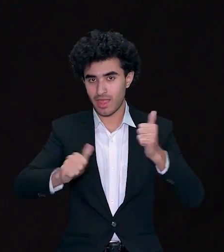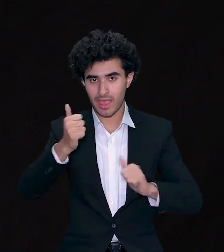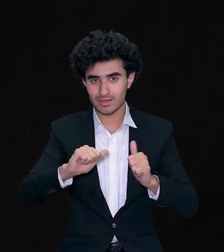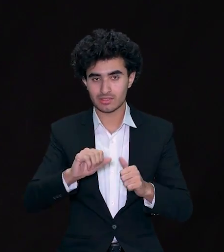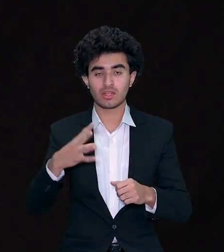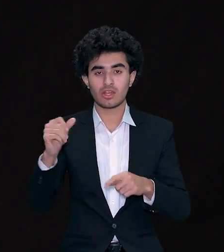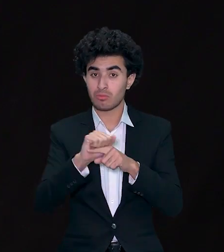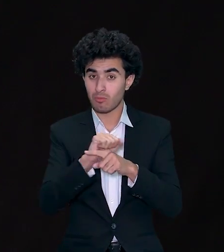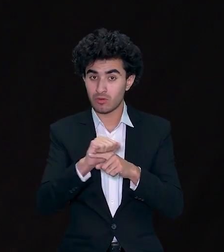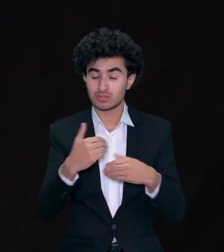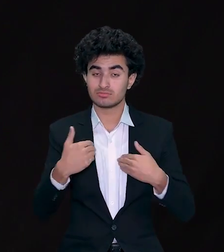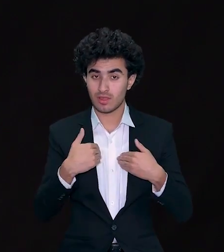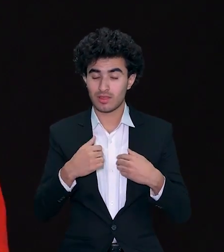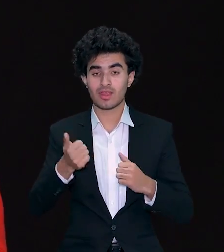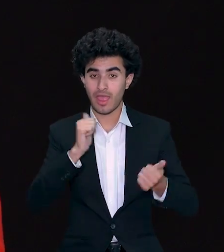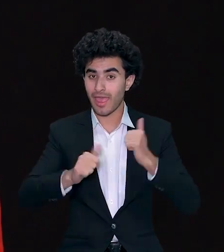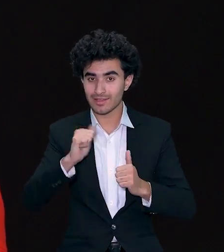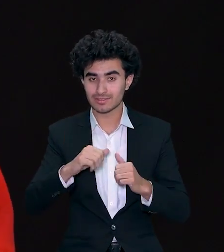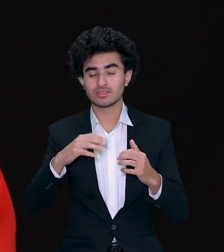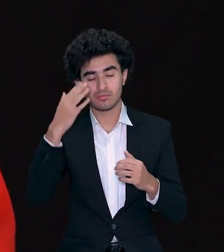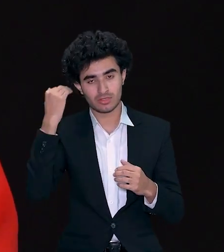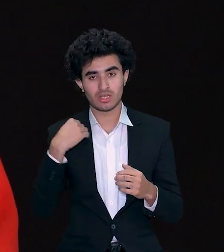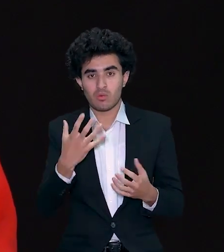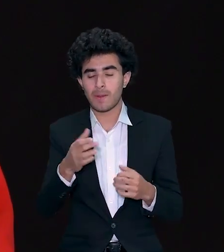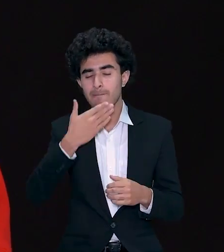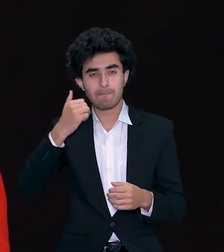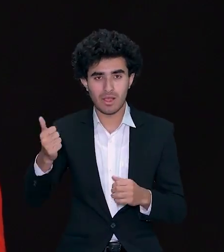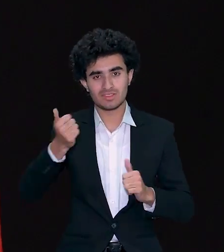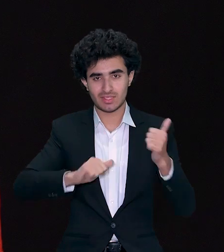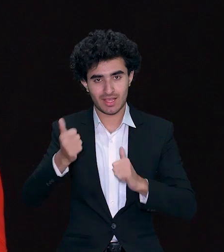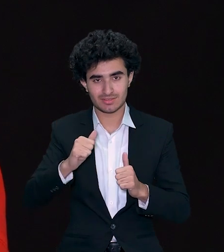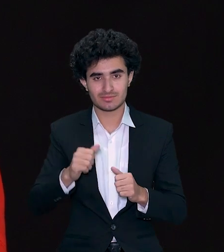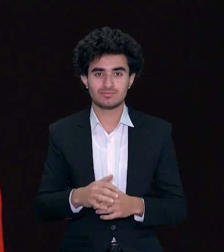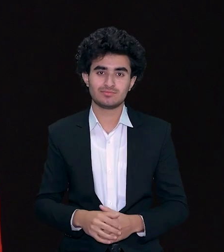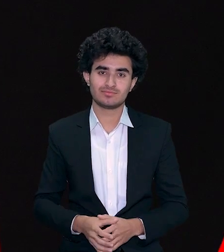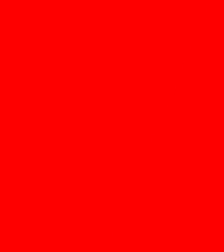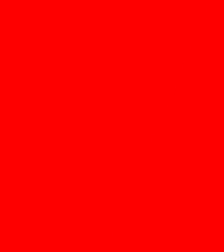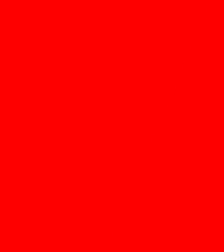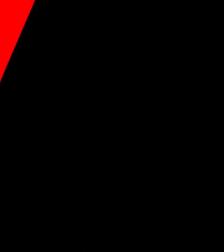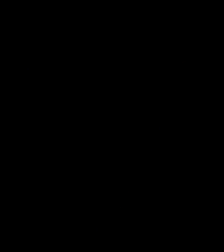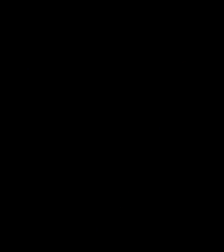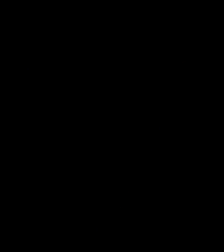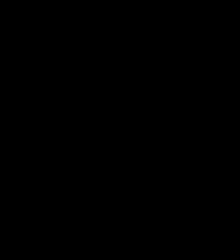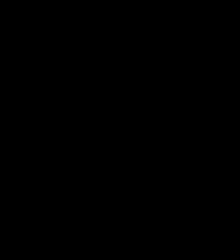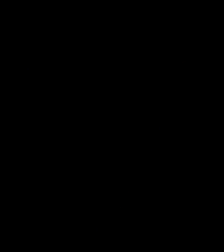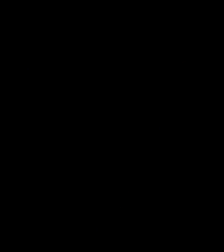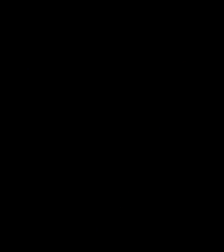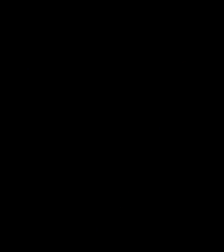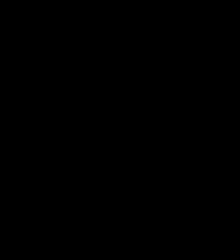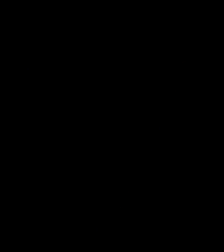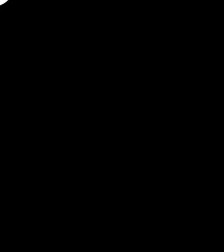actress, because I don't want to be an amateur one. And hopefully join my father's company, Fifth Element.